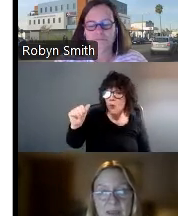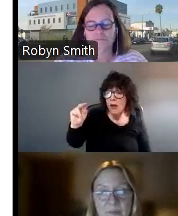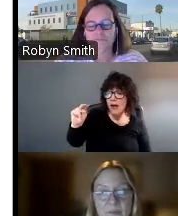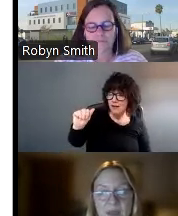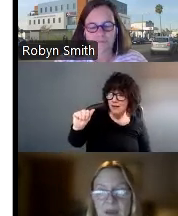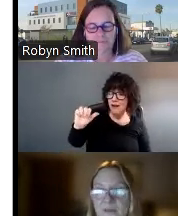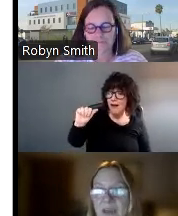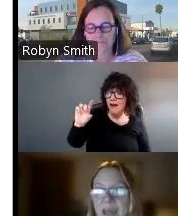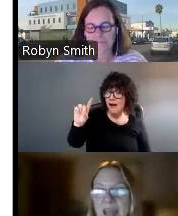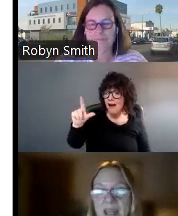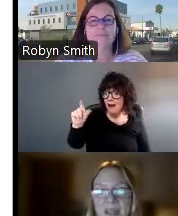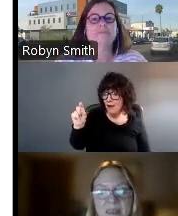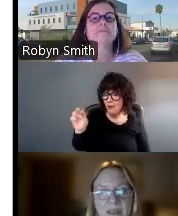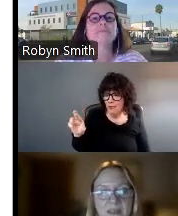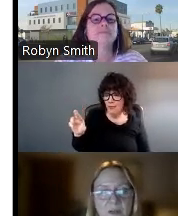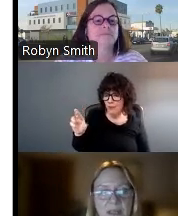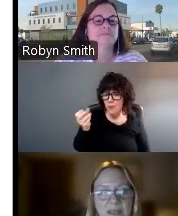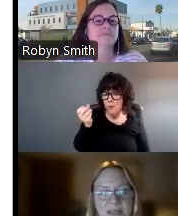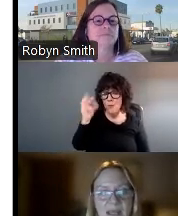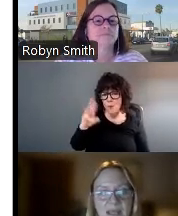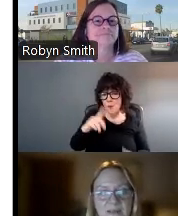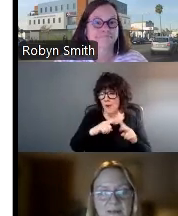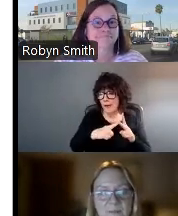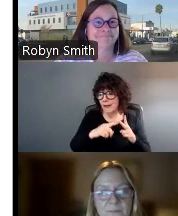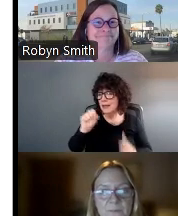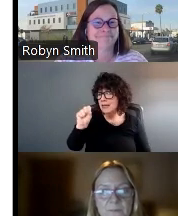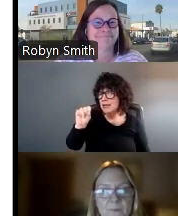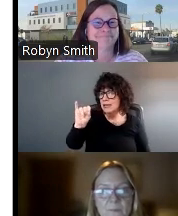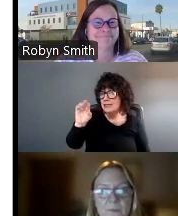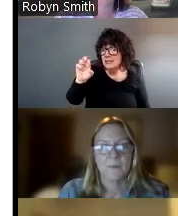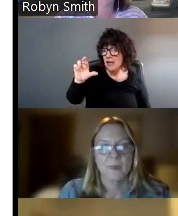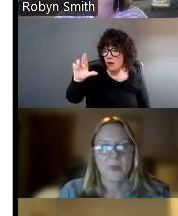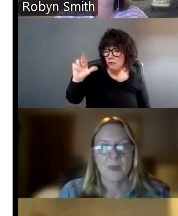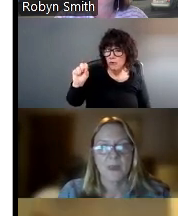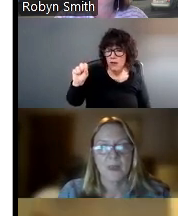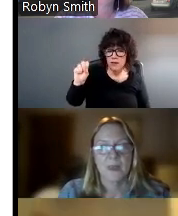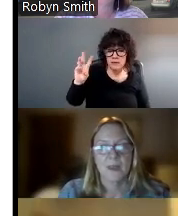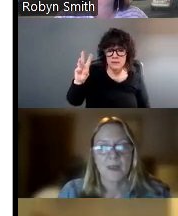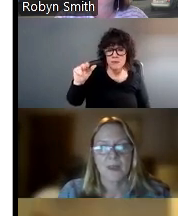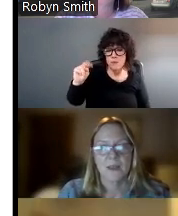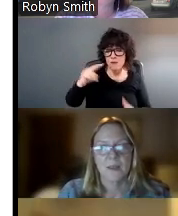loan team, have anything they would like to add.